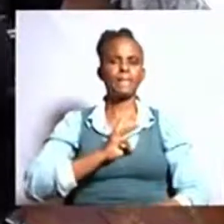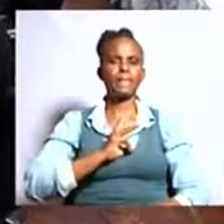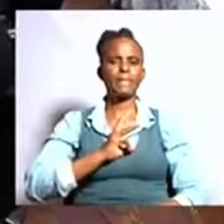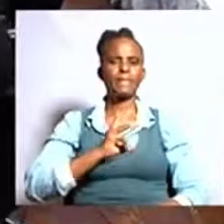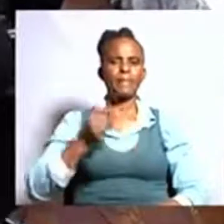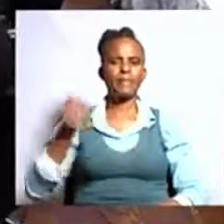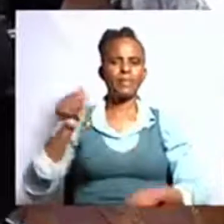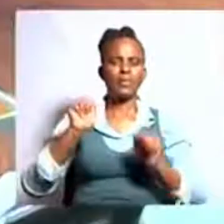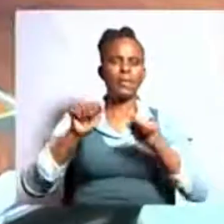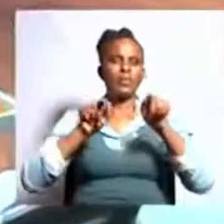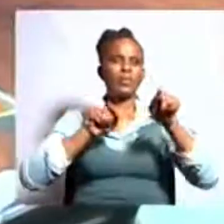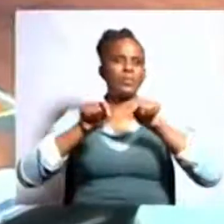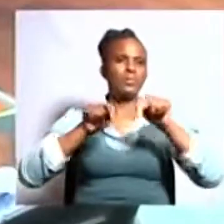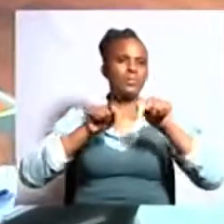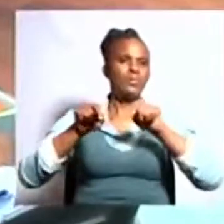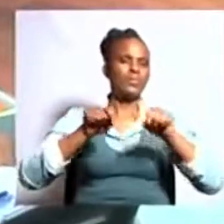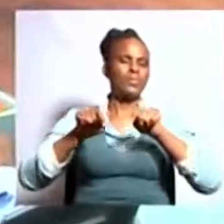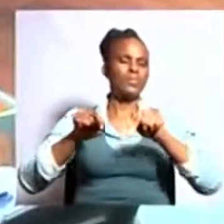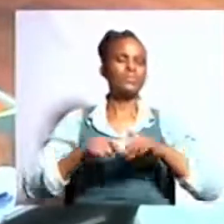floor?